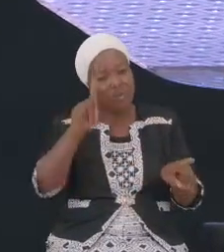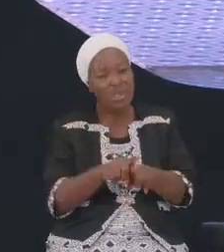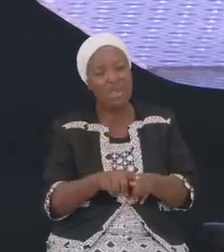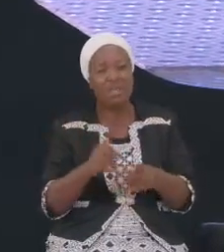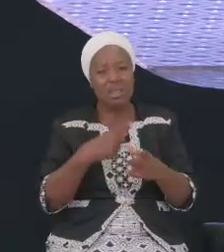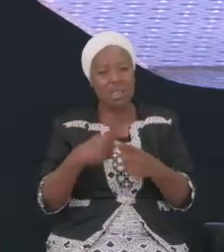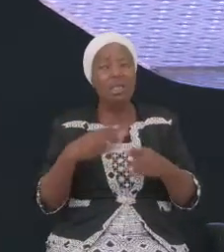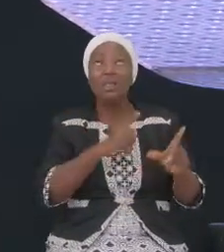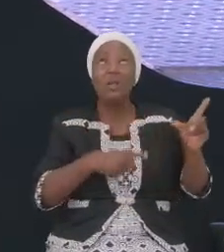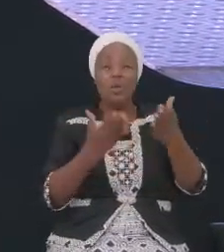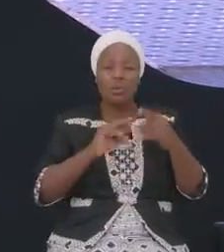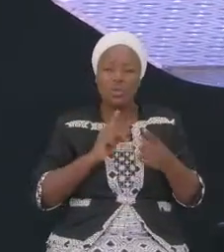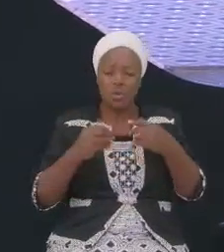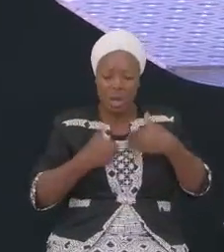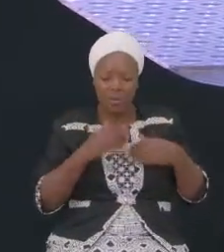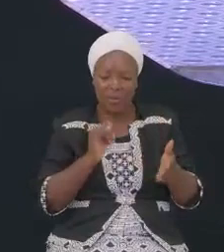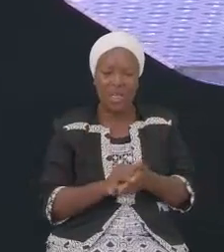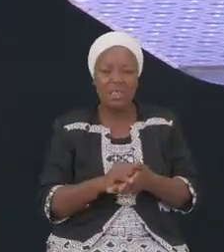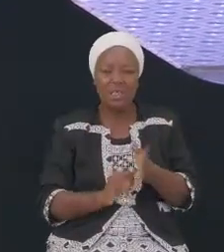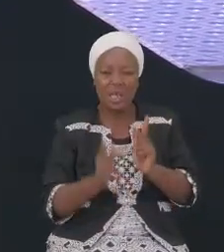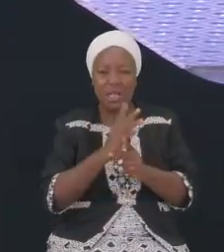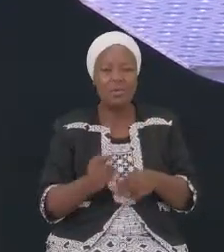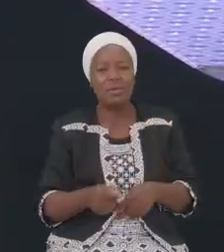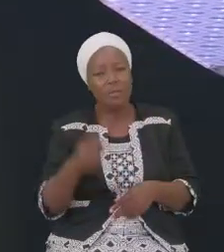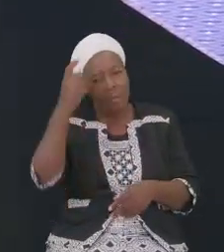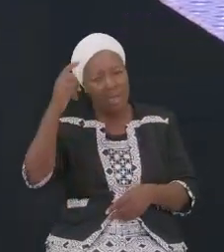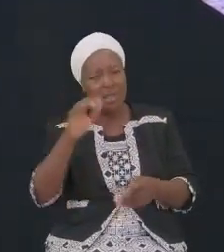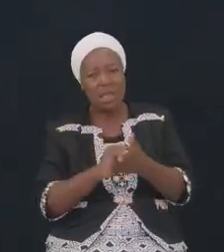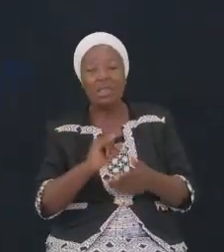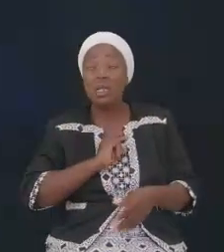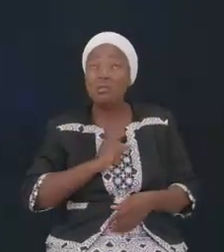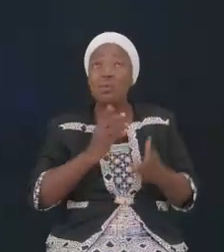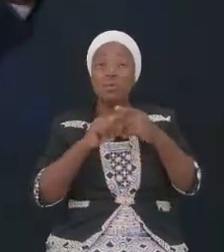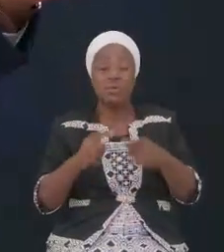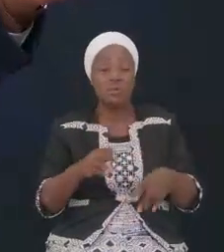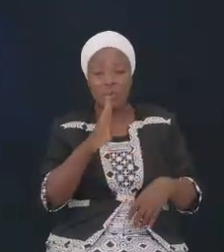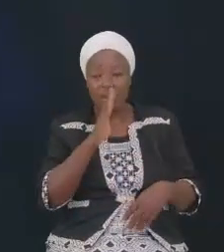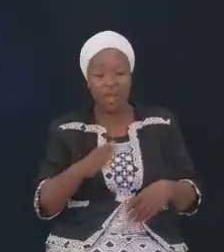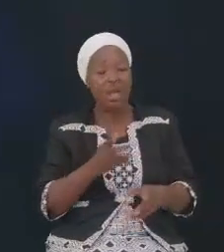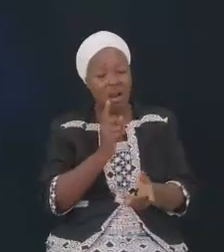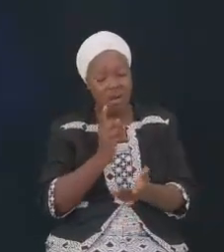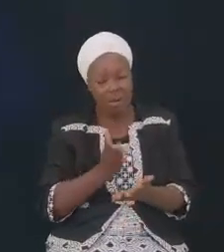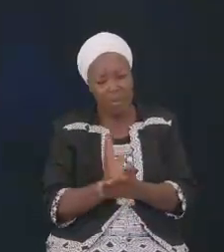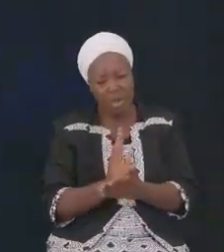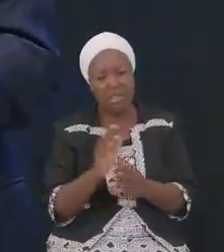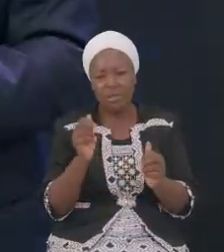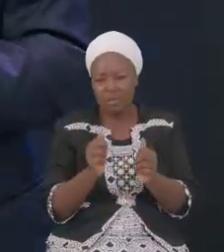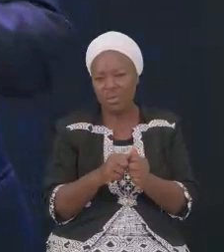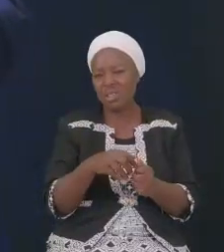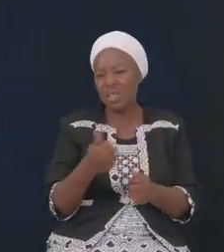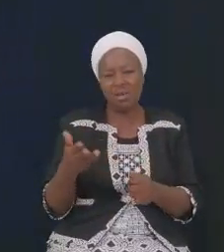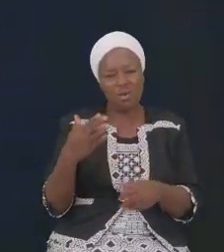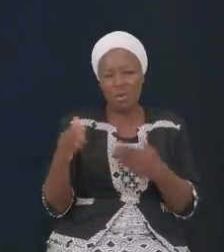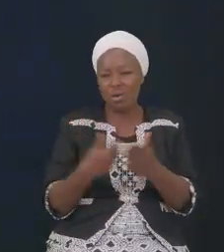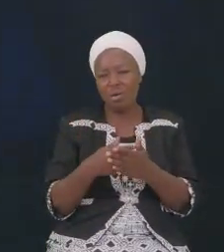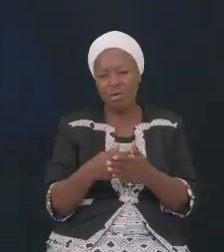heart that I want to be right with God. Whatever he thinks of me, whatever she thinks of me, it doesn't